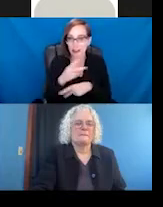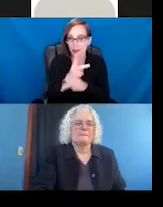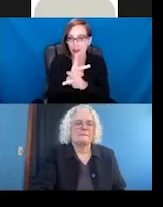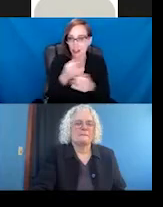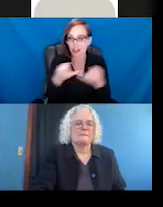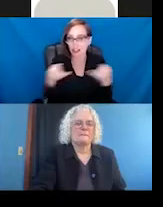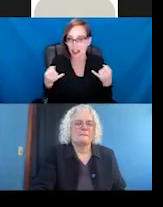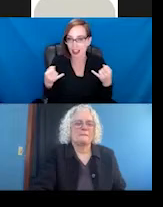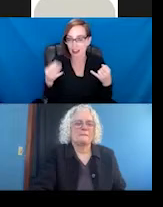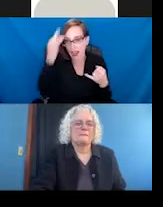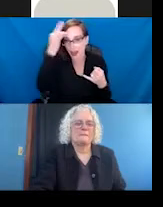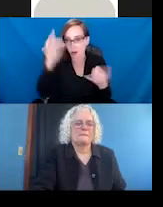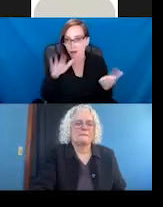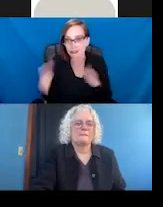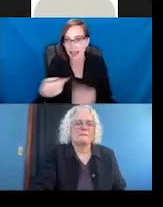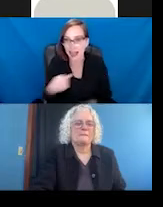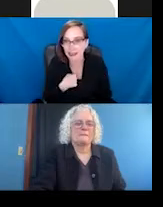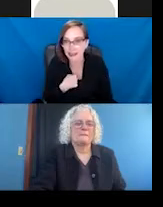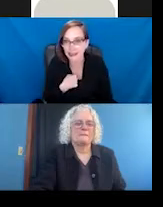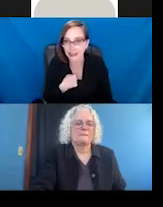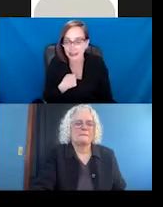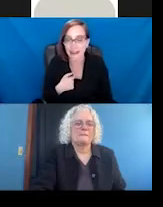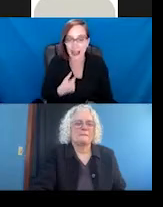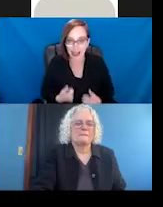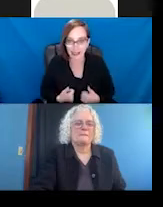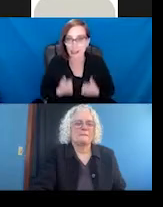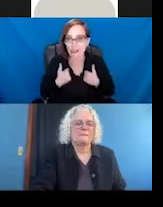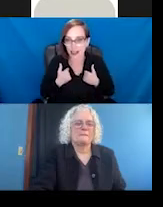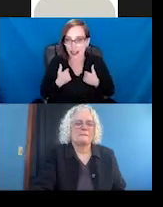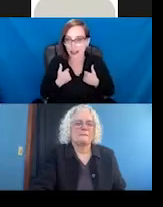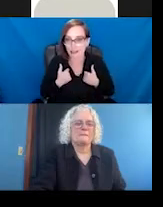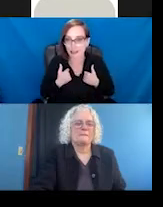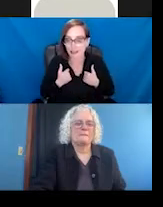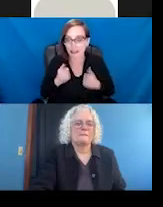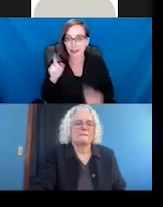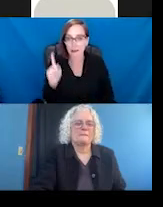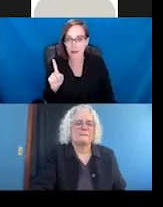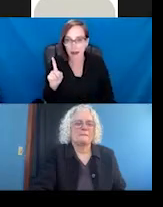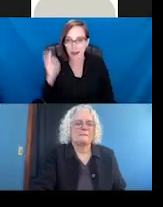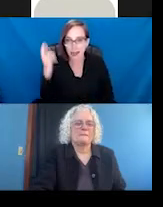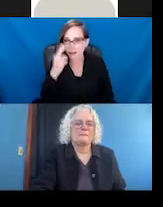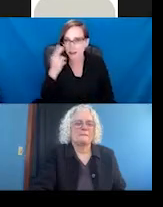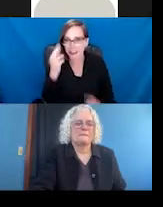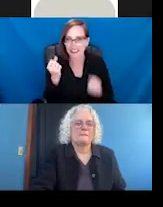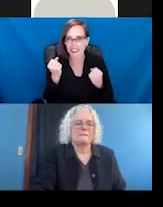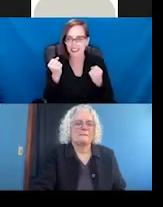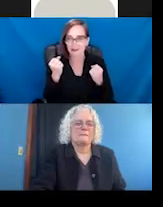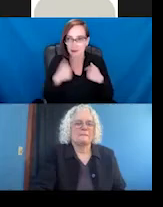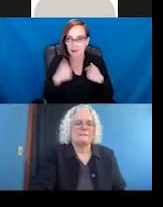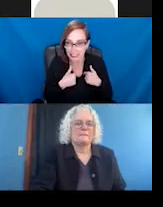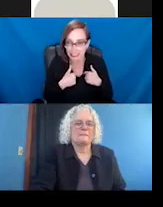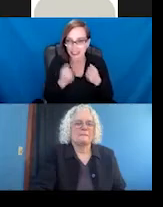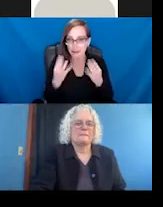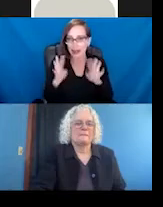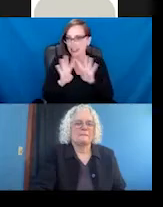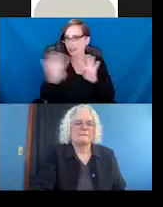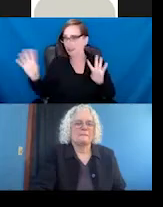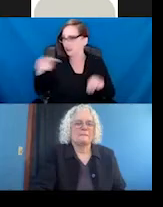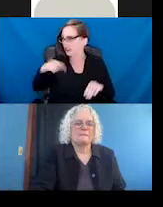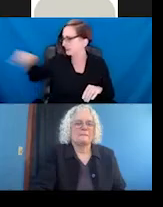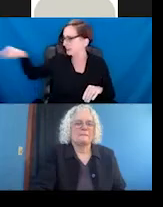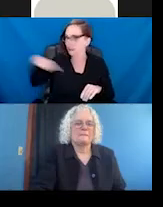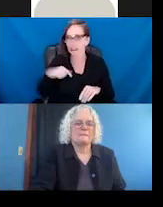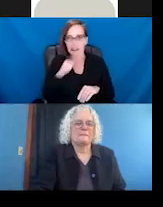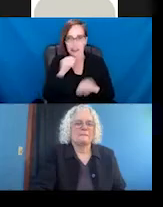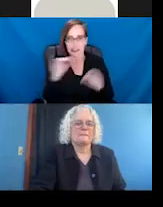life. I have survived to realize that me and many others like me do not have the support that reflects